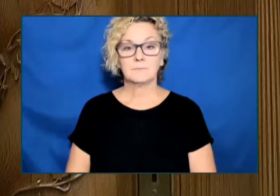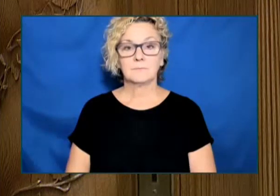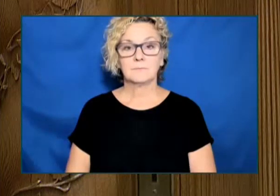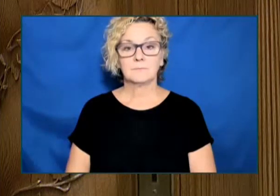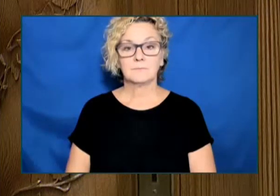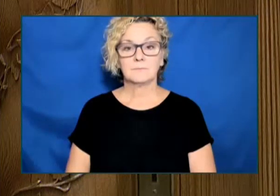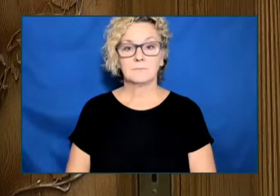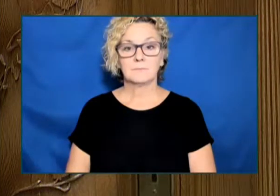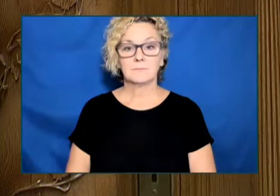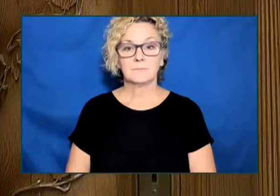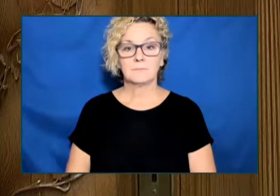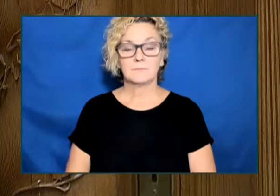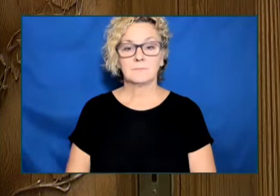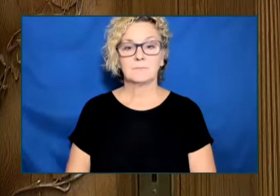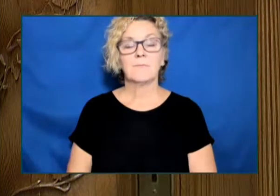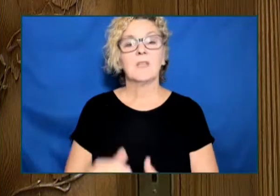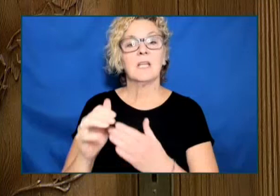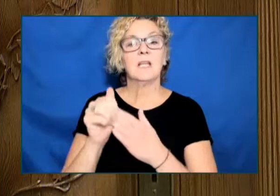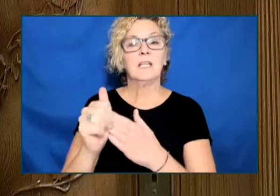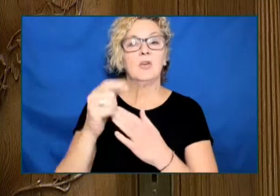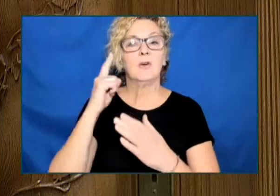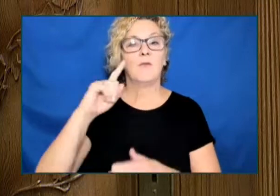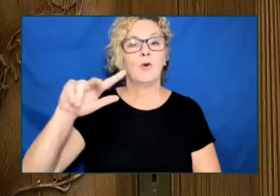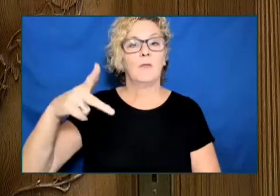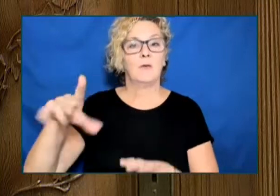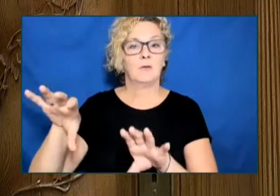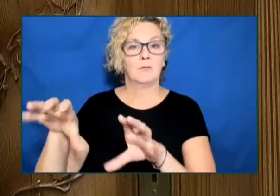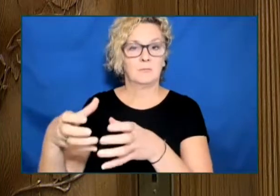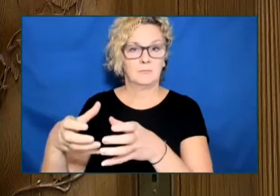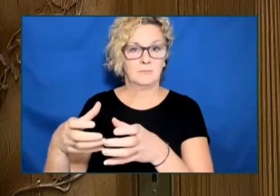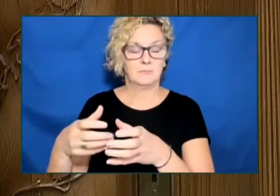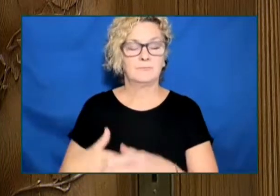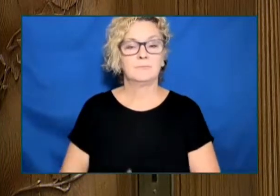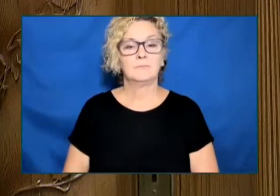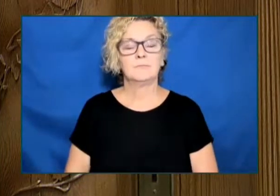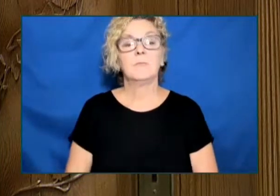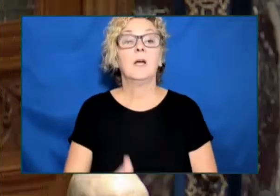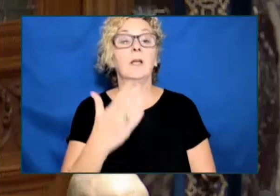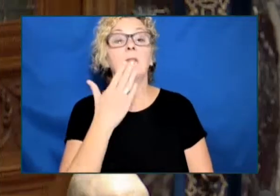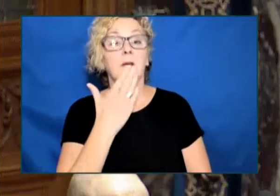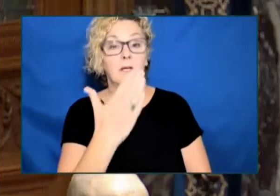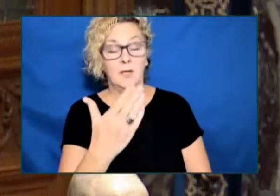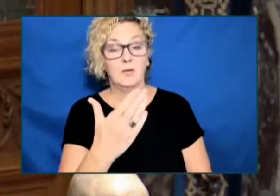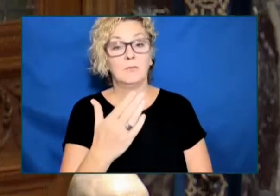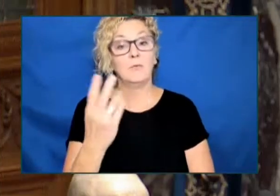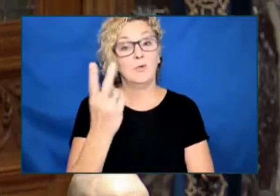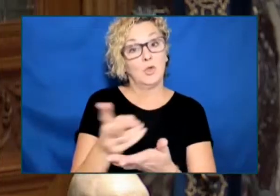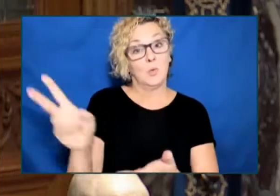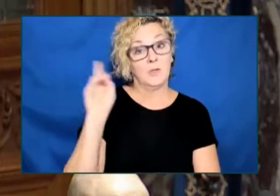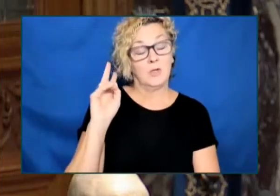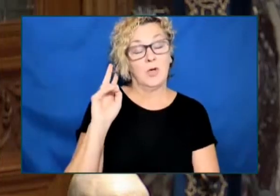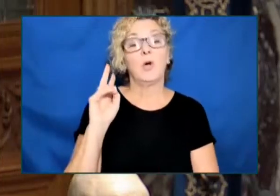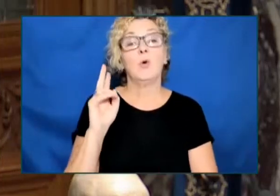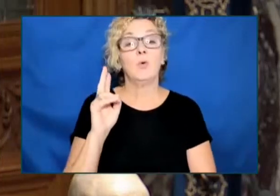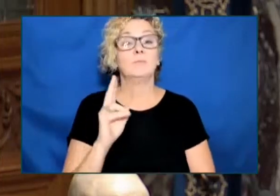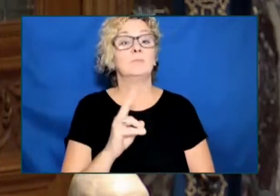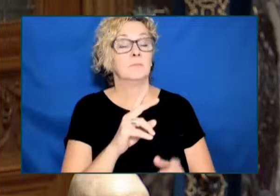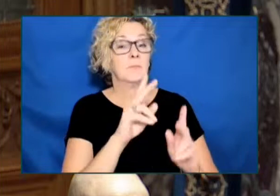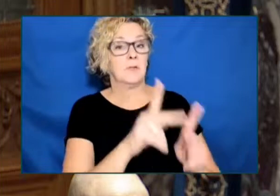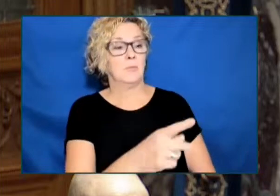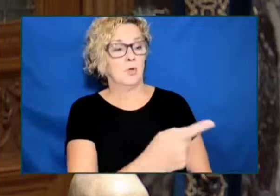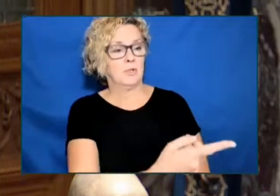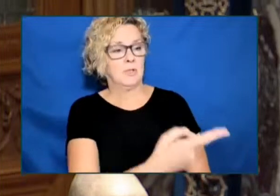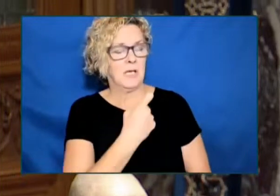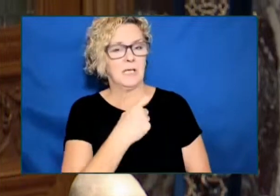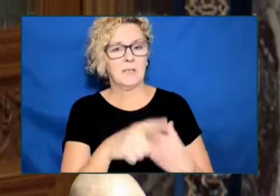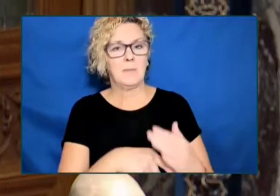Leader of the third party. Thank you, Honourable Speaker. 2 weeks ago, my colleague asked about BBC and CBC reports